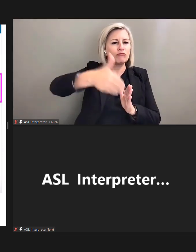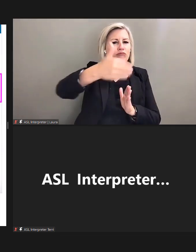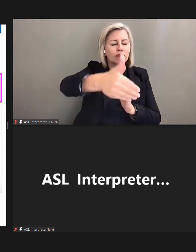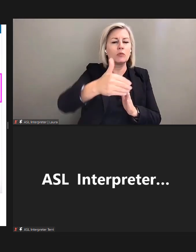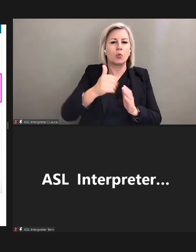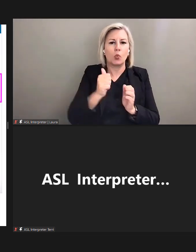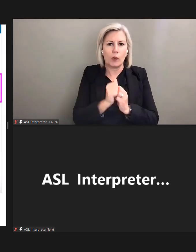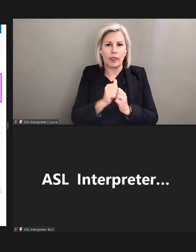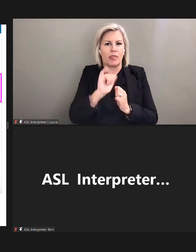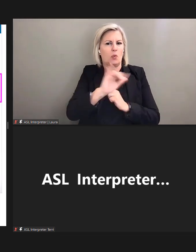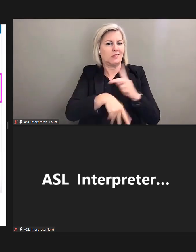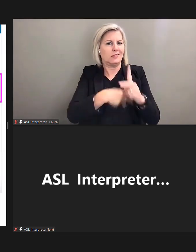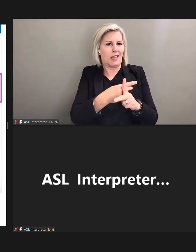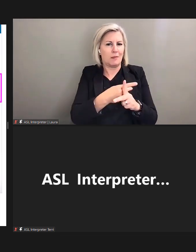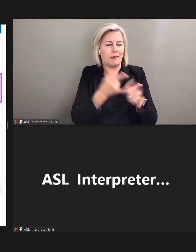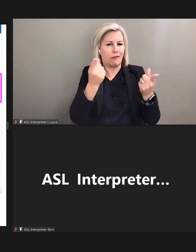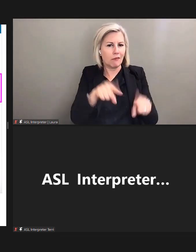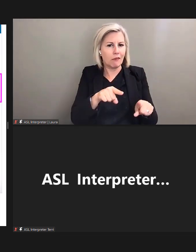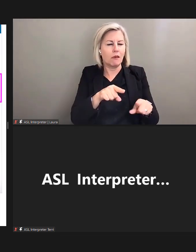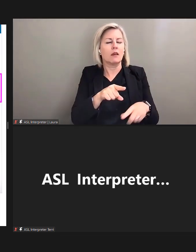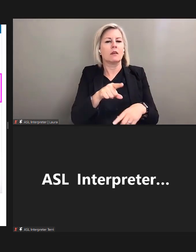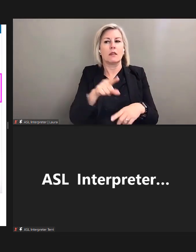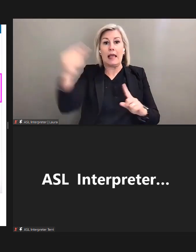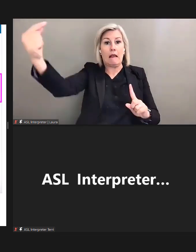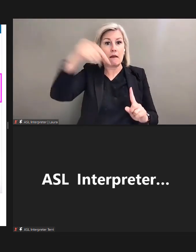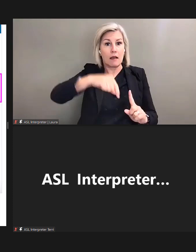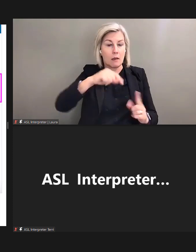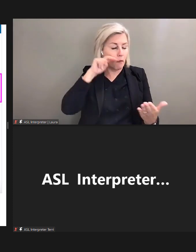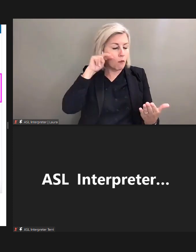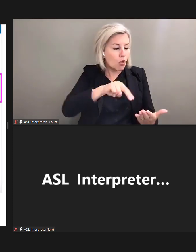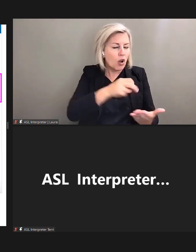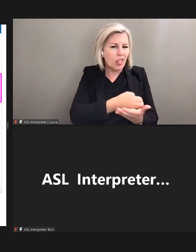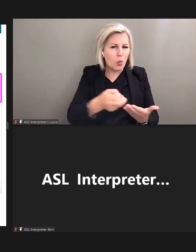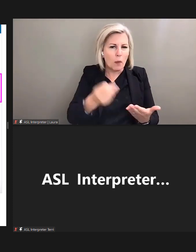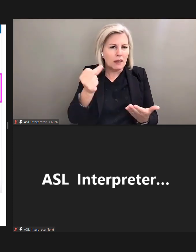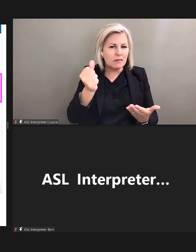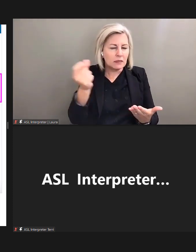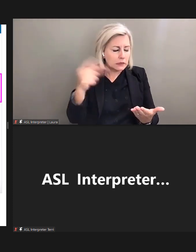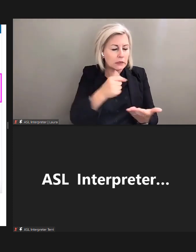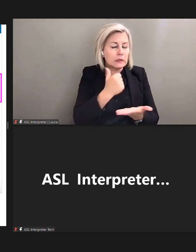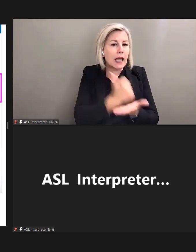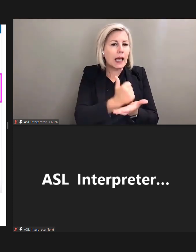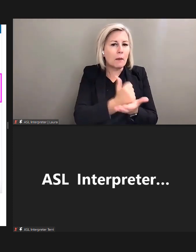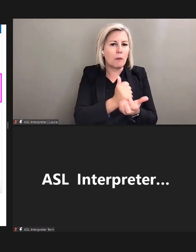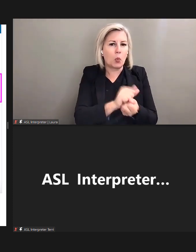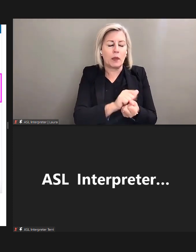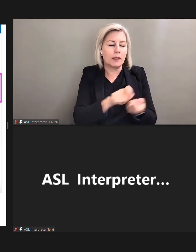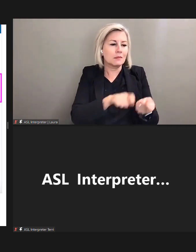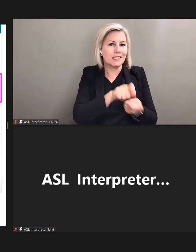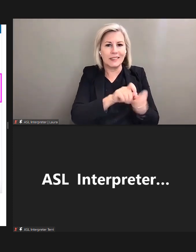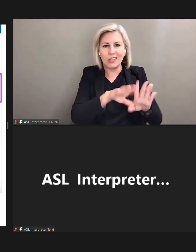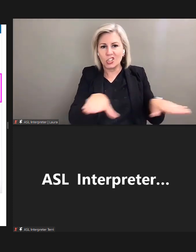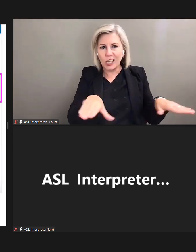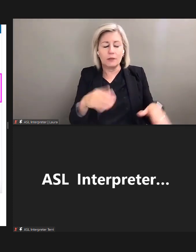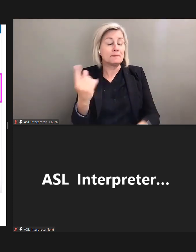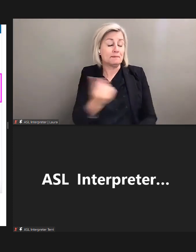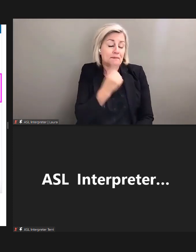these moments where they could come and look at the equipment or help you with a given child. So